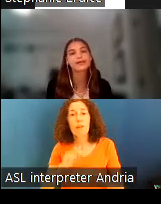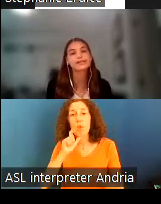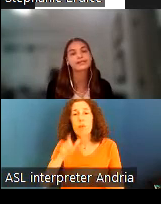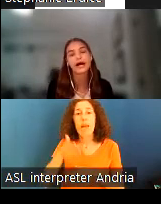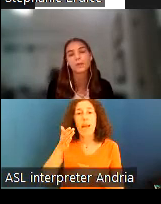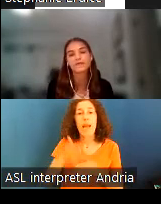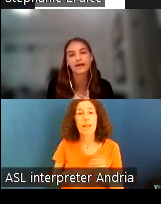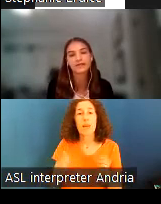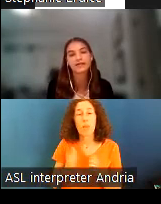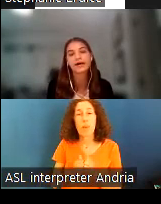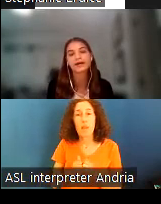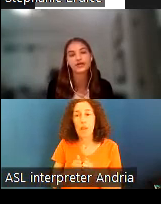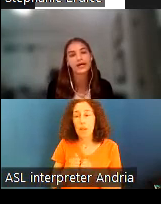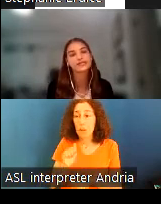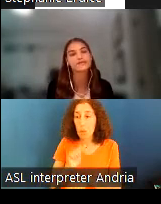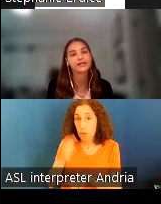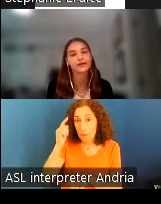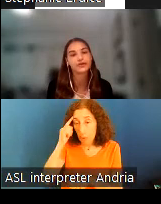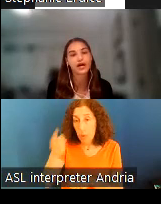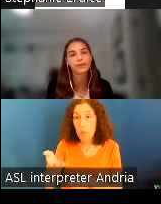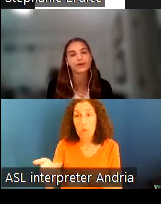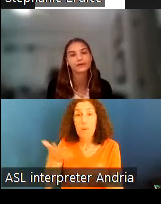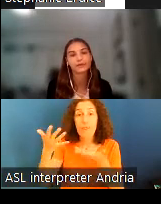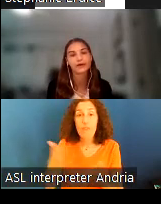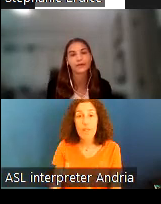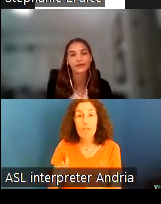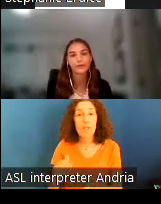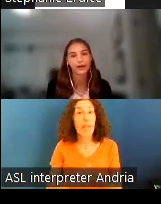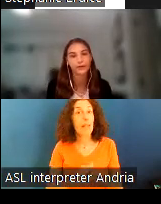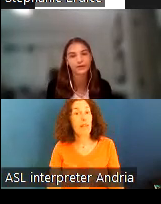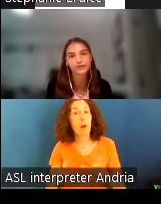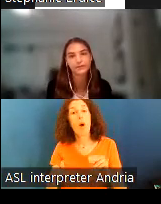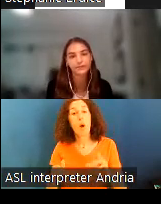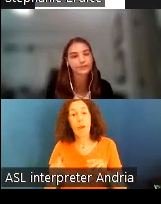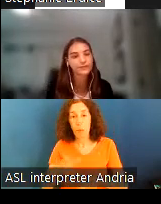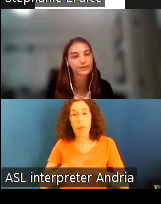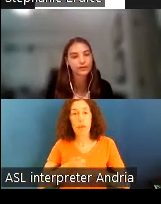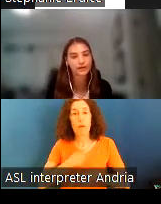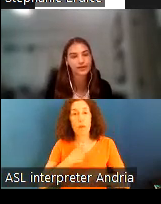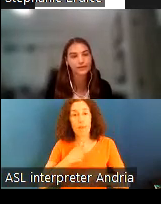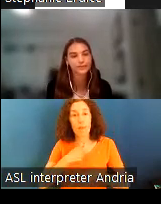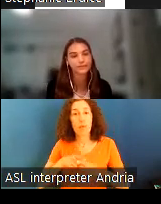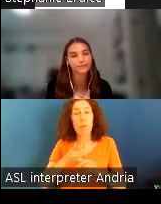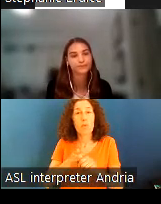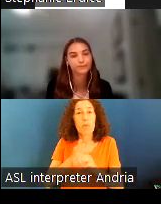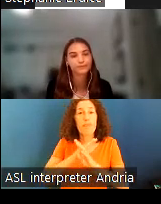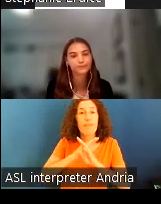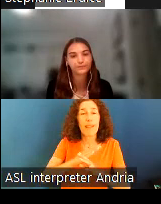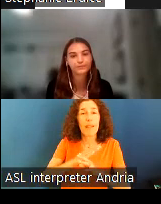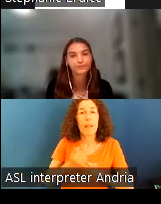prioritize policies to help prevent and address vicarious trauma and burnout in the workplace. Next slide.